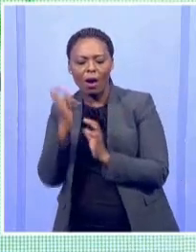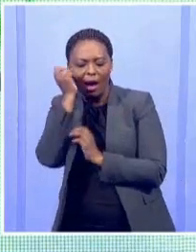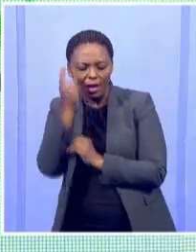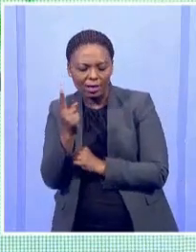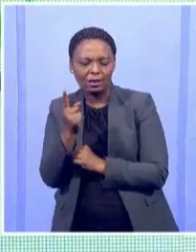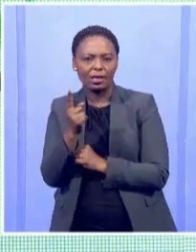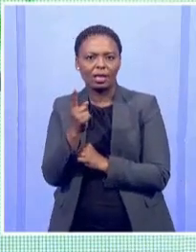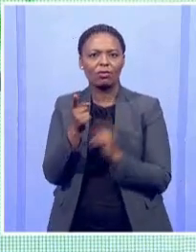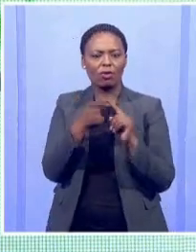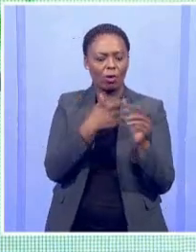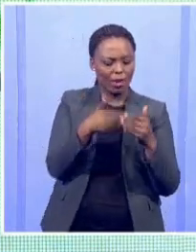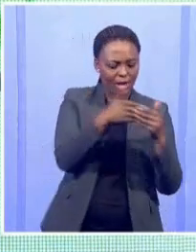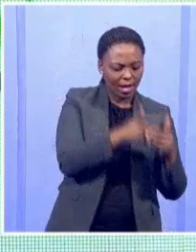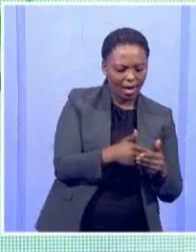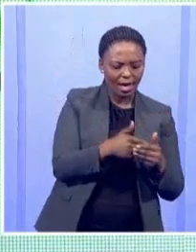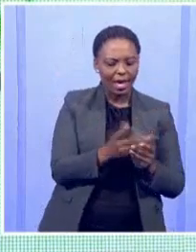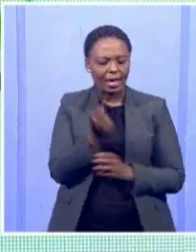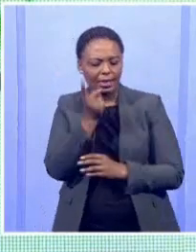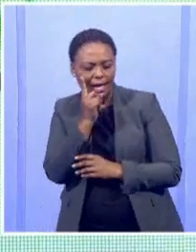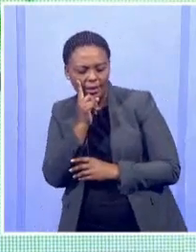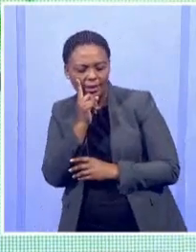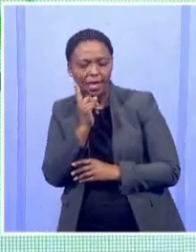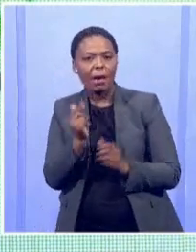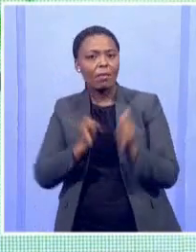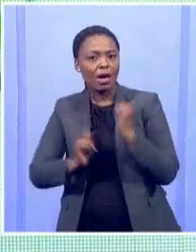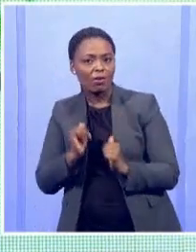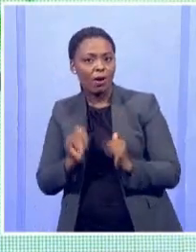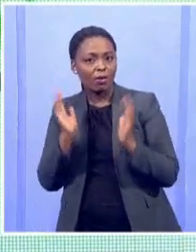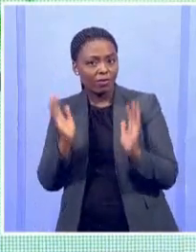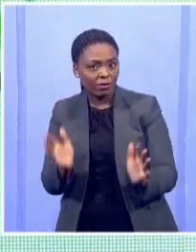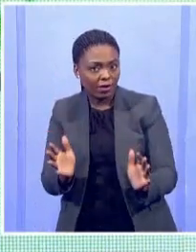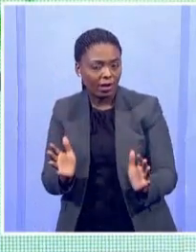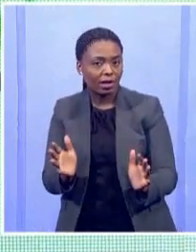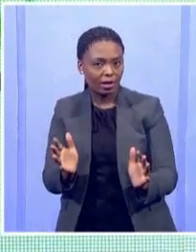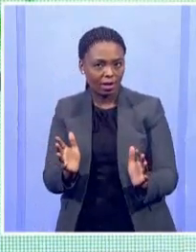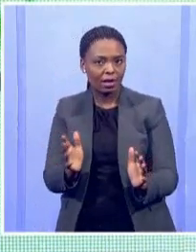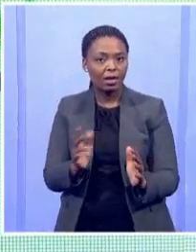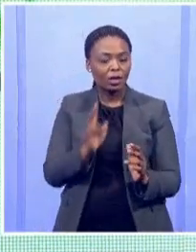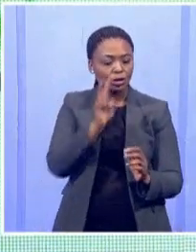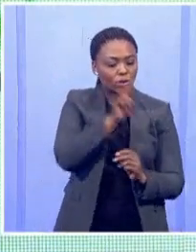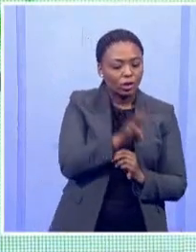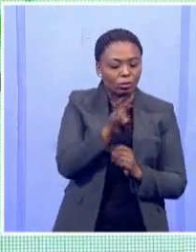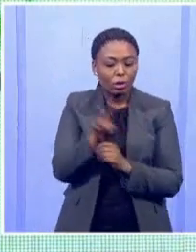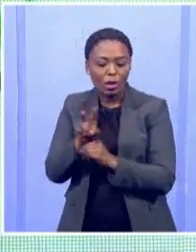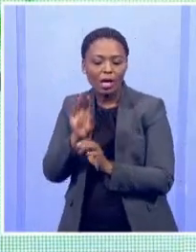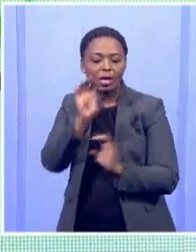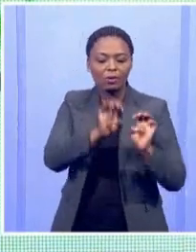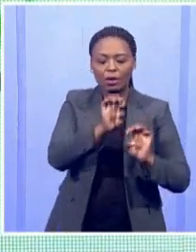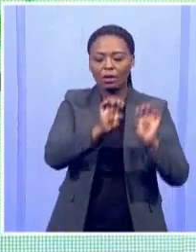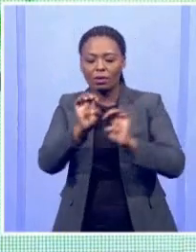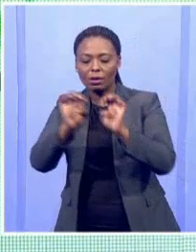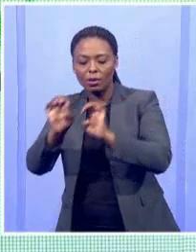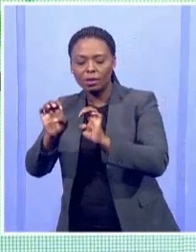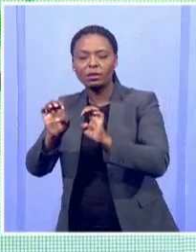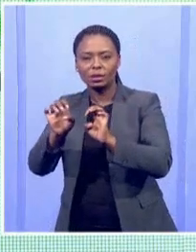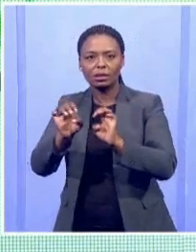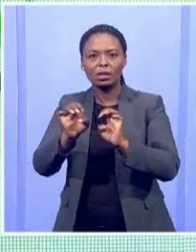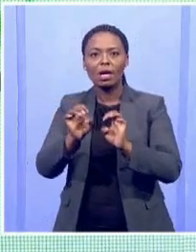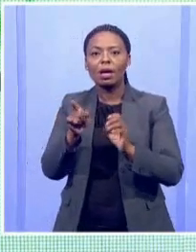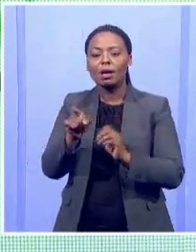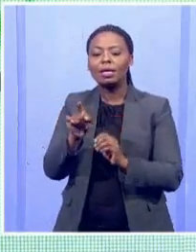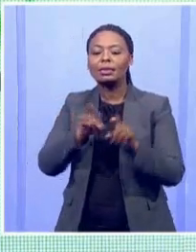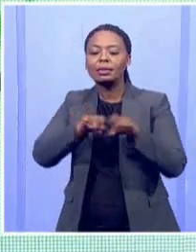actual tests have been performed, and be relayed back to the area where the tests were done.